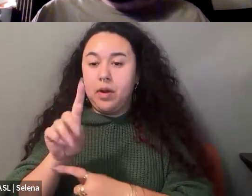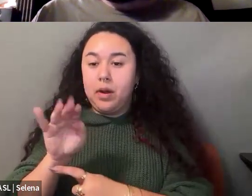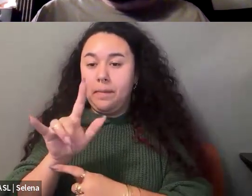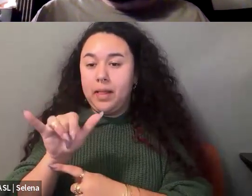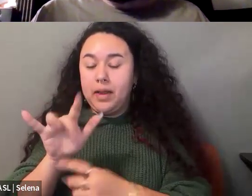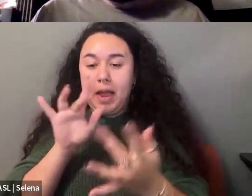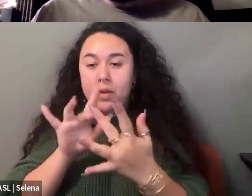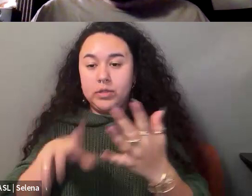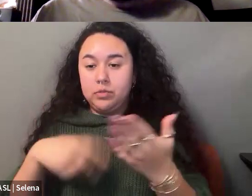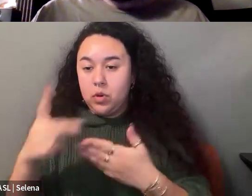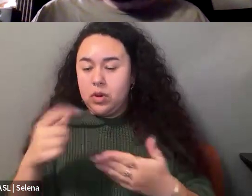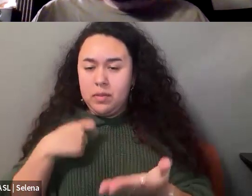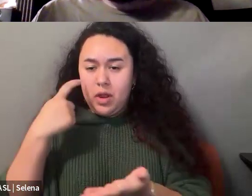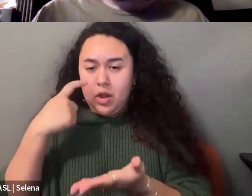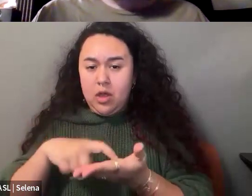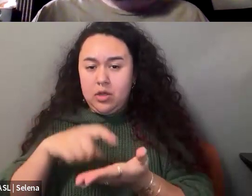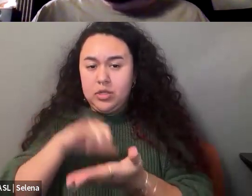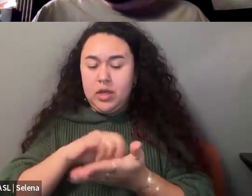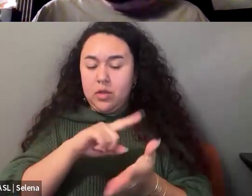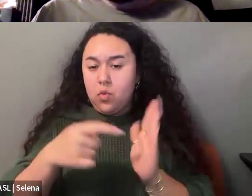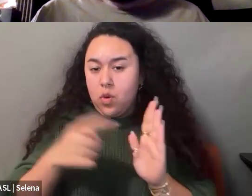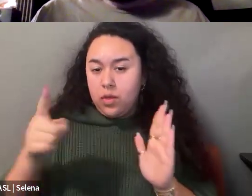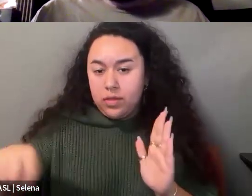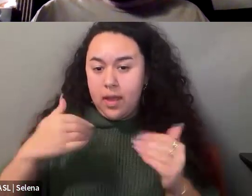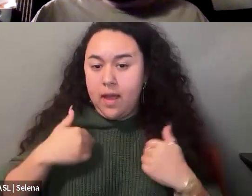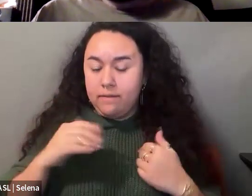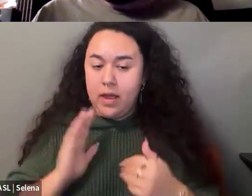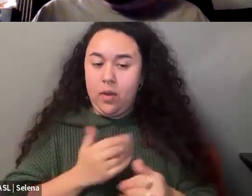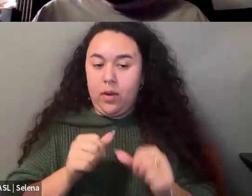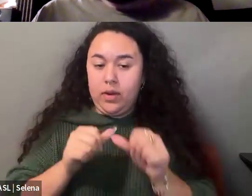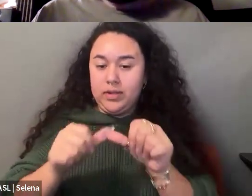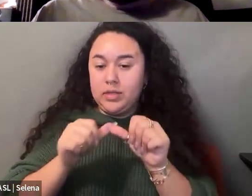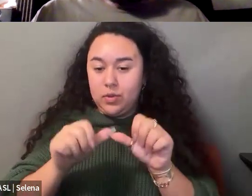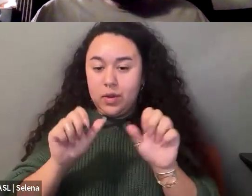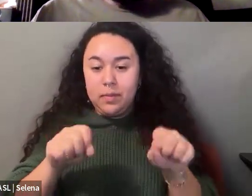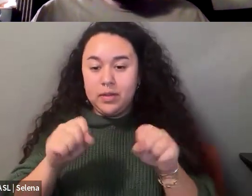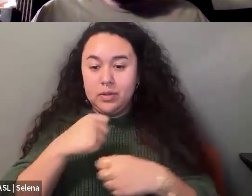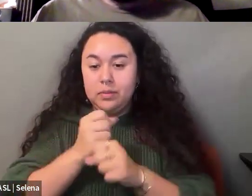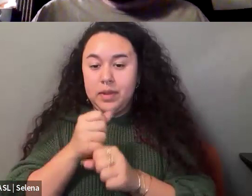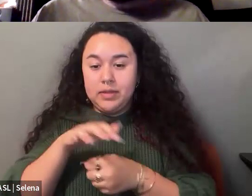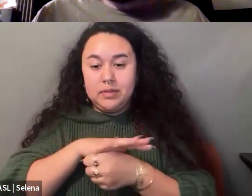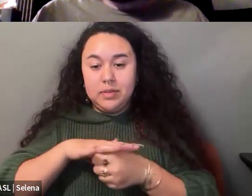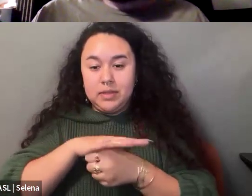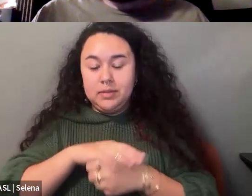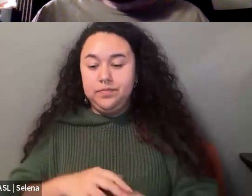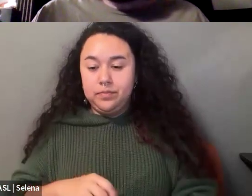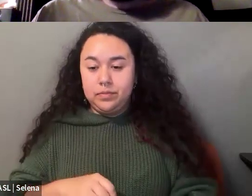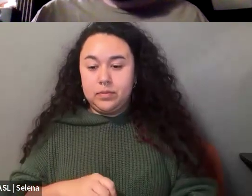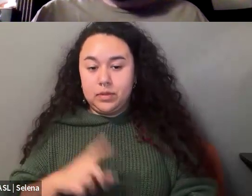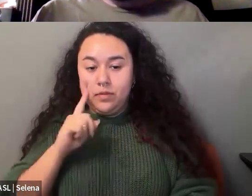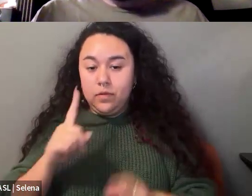Program. And I just want to acknowledge the role that they have in our continued ability to create these spaces